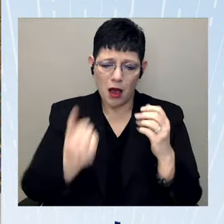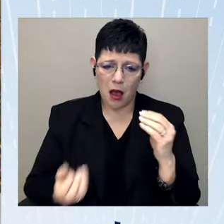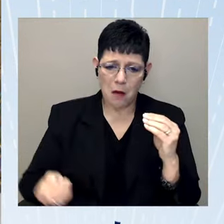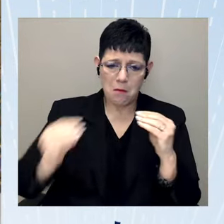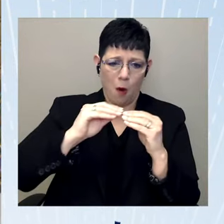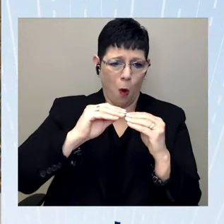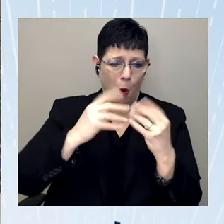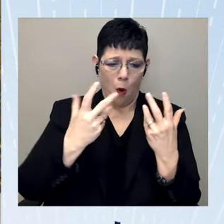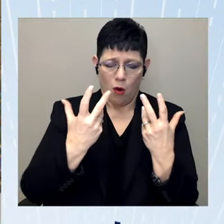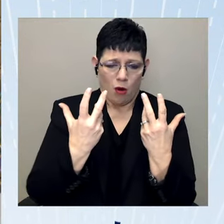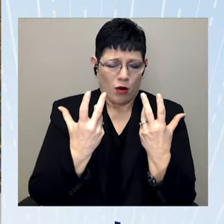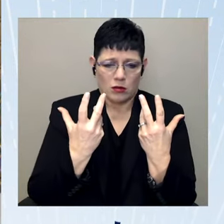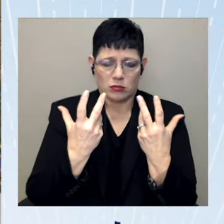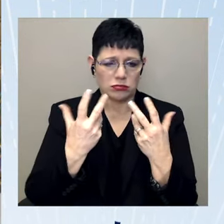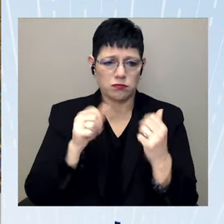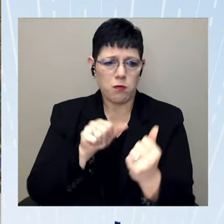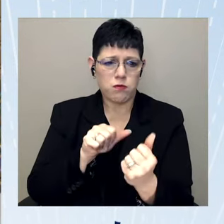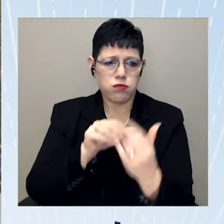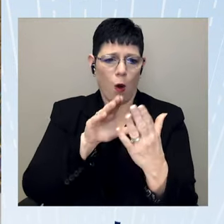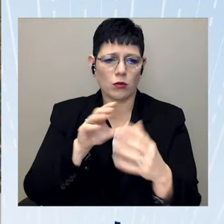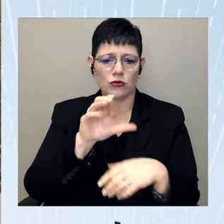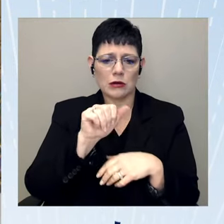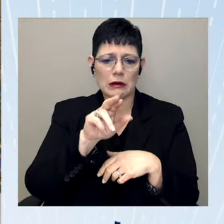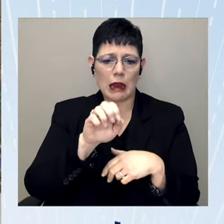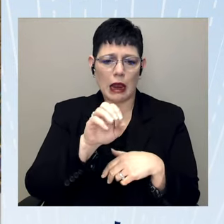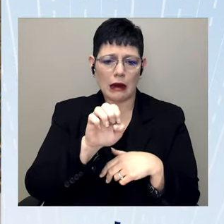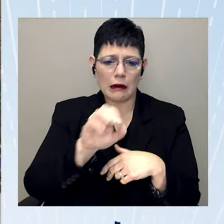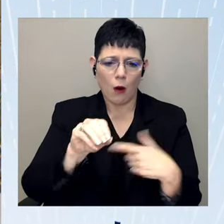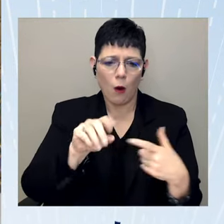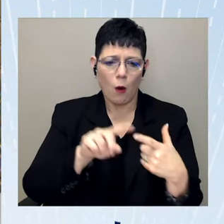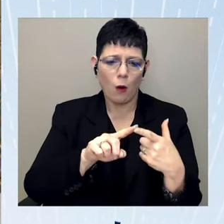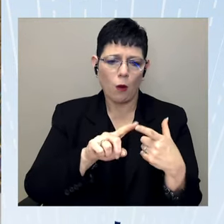care, our care EO, our olive government approach,